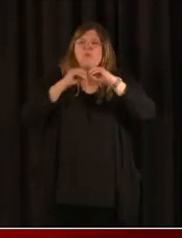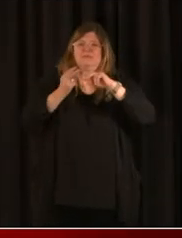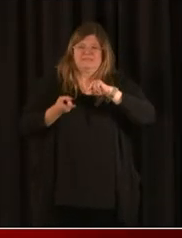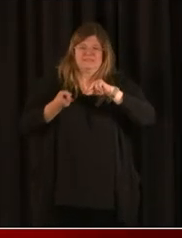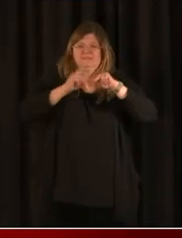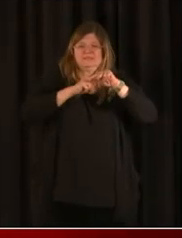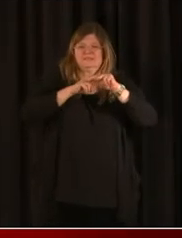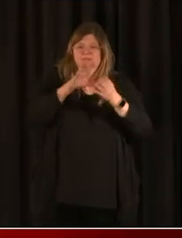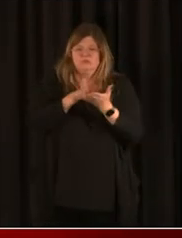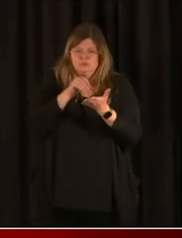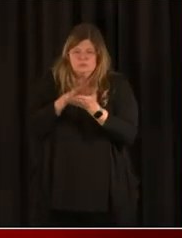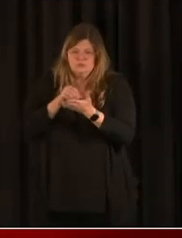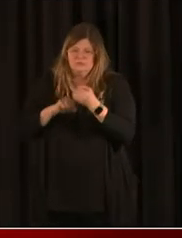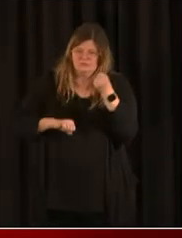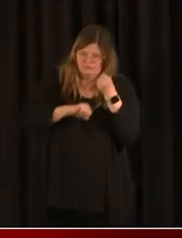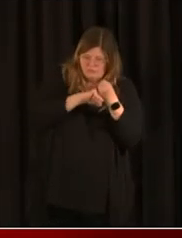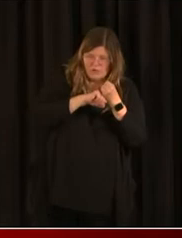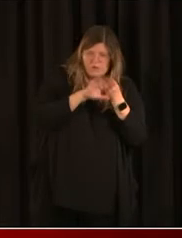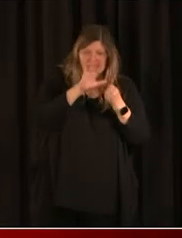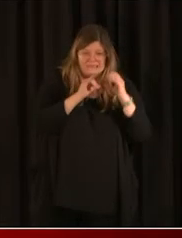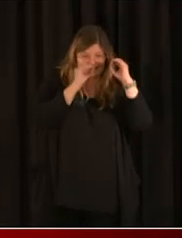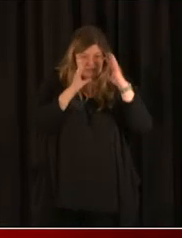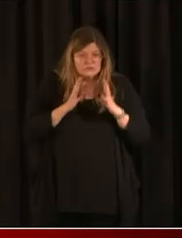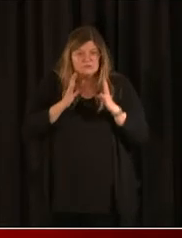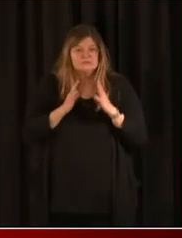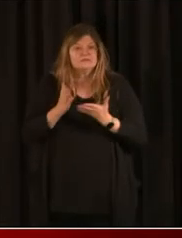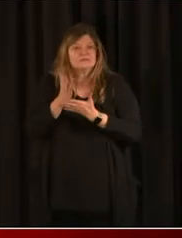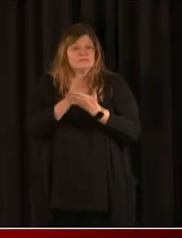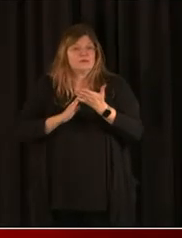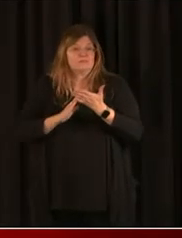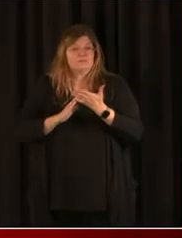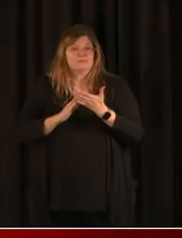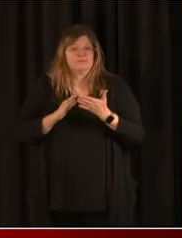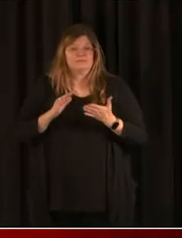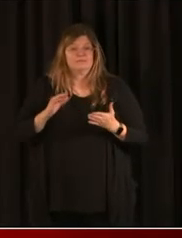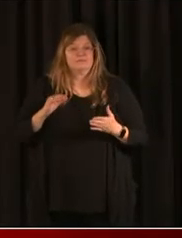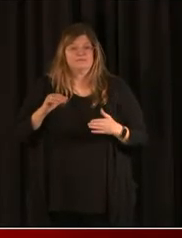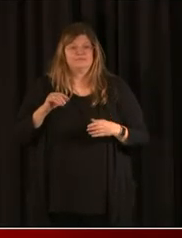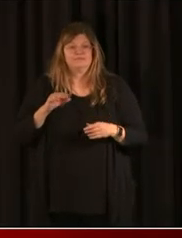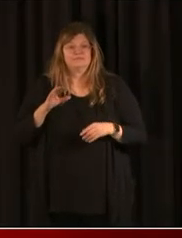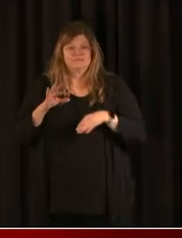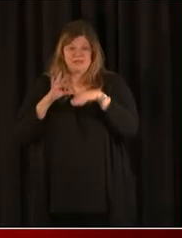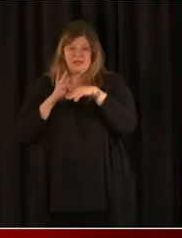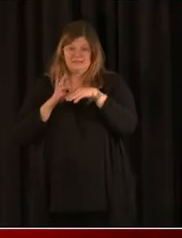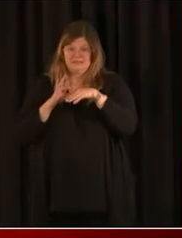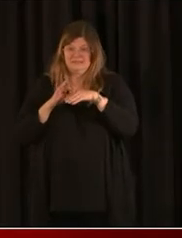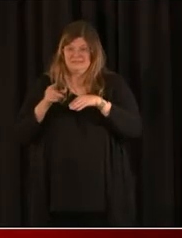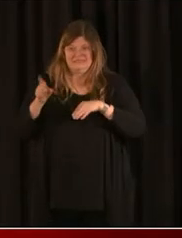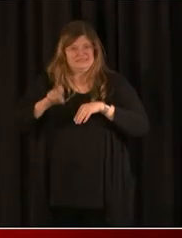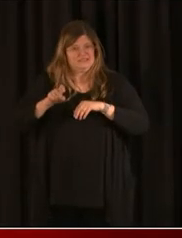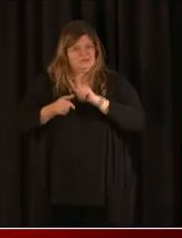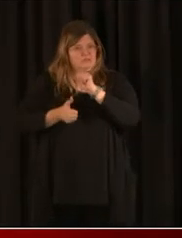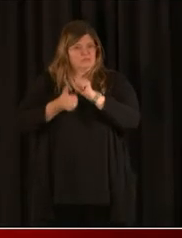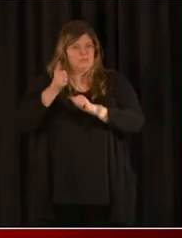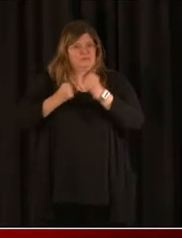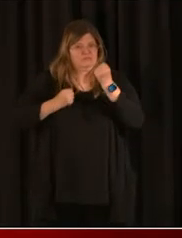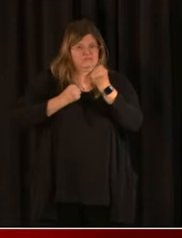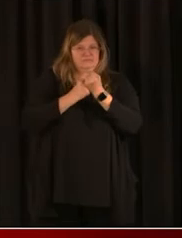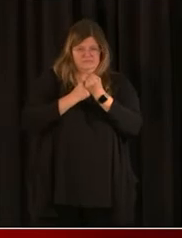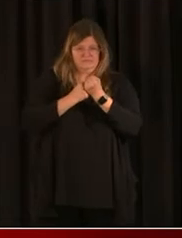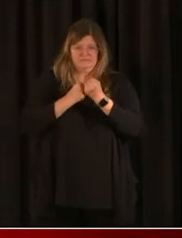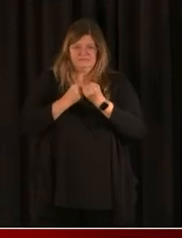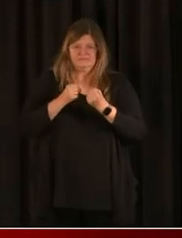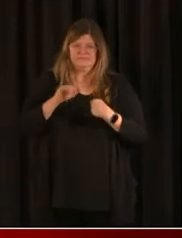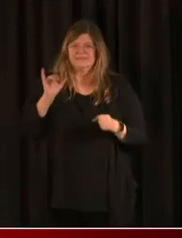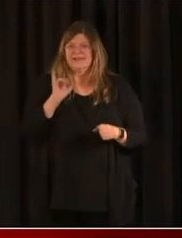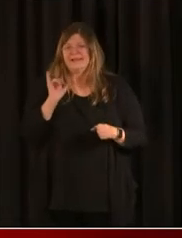and support from teachers, some of their teachers, particularly in content areas where they need the most support. And so that is